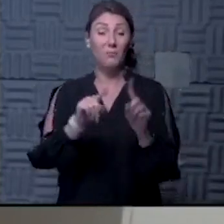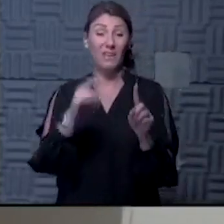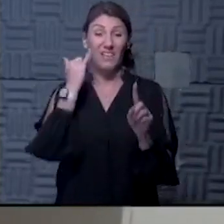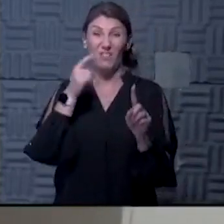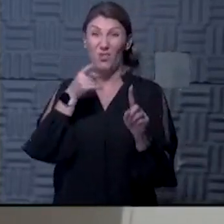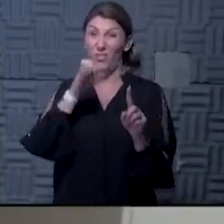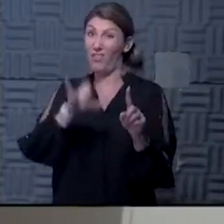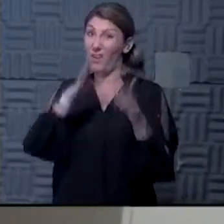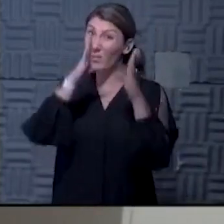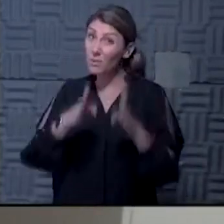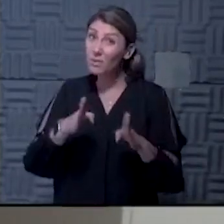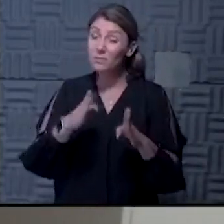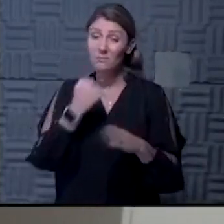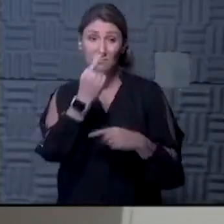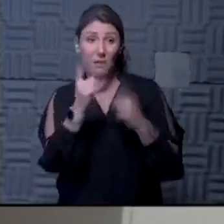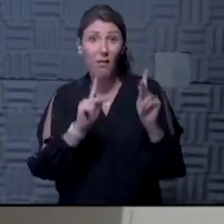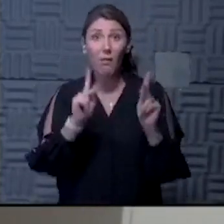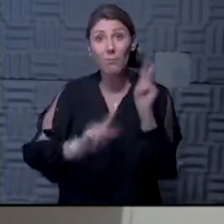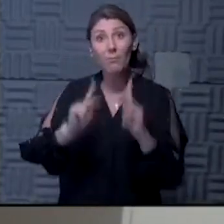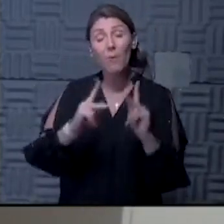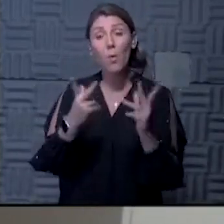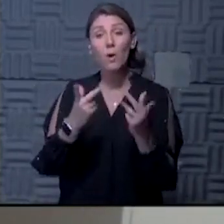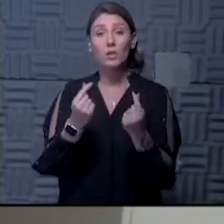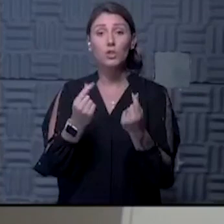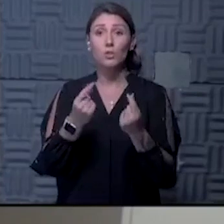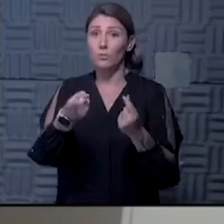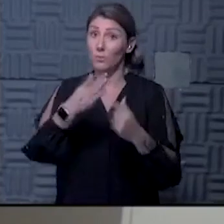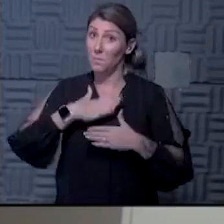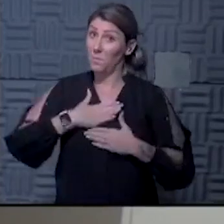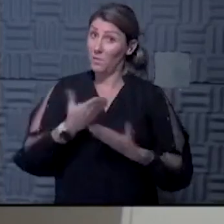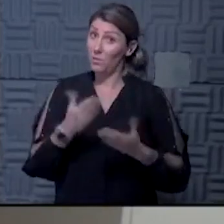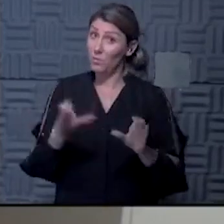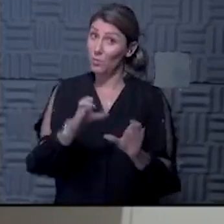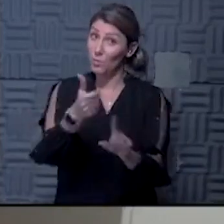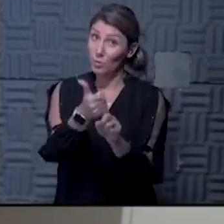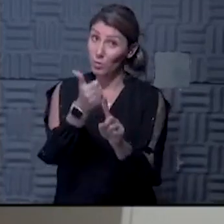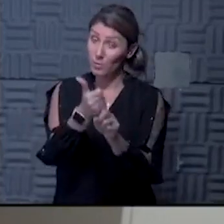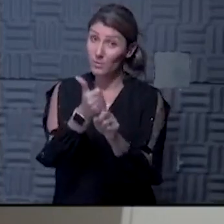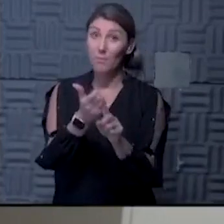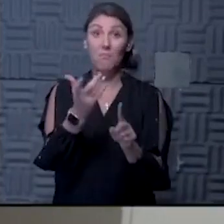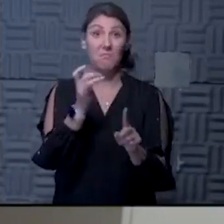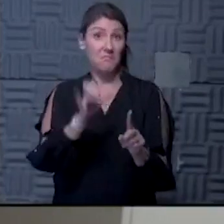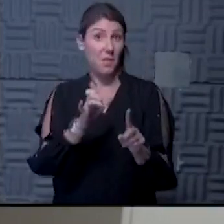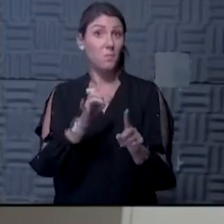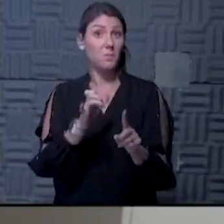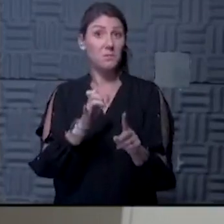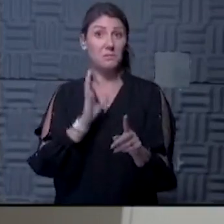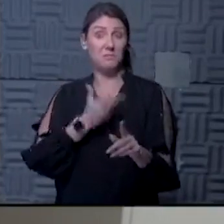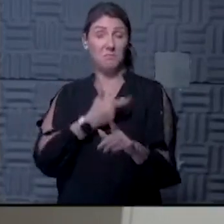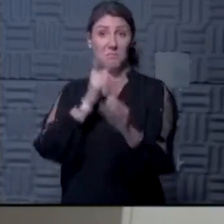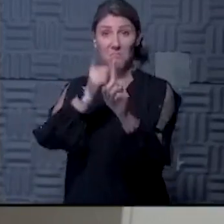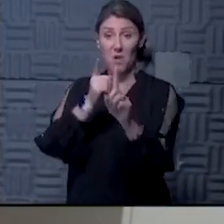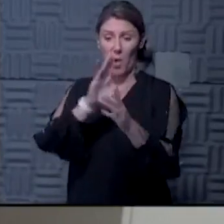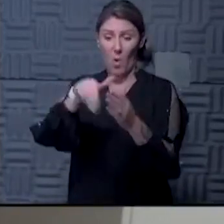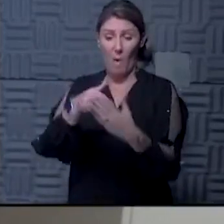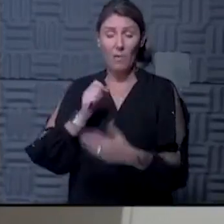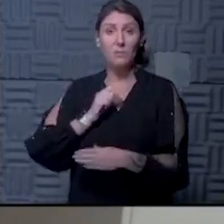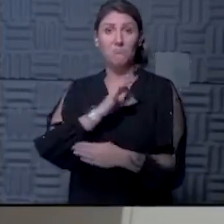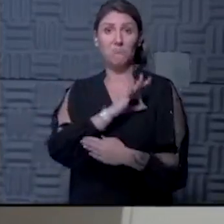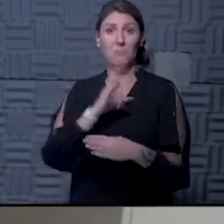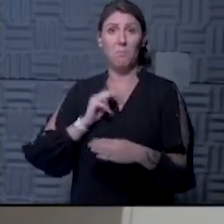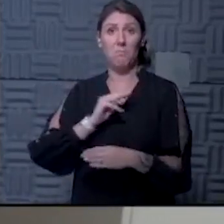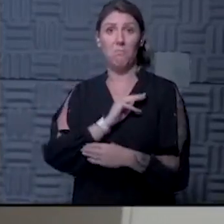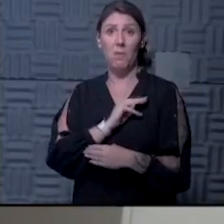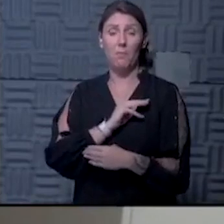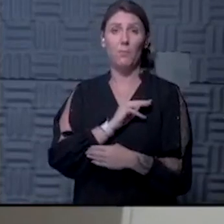person that's going to tell people what to do, you better be willing to do it yourself. And that was the thing that we had here was all of our staff members were